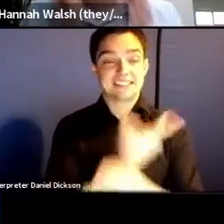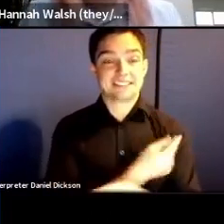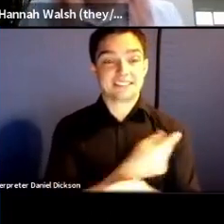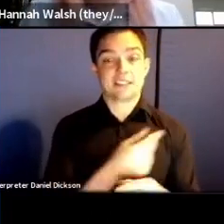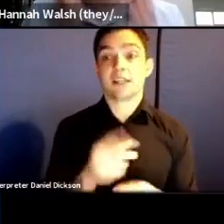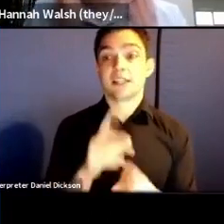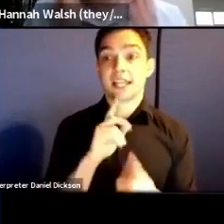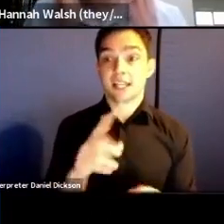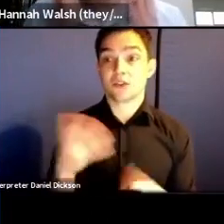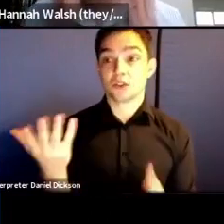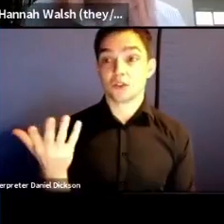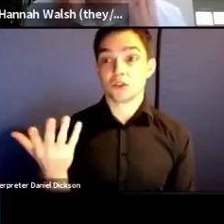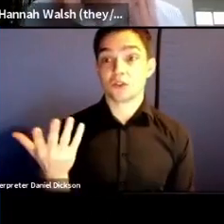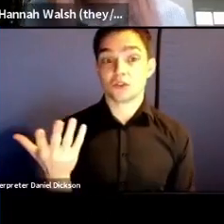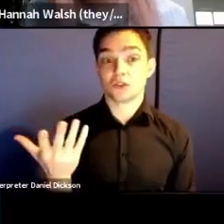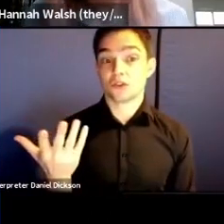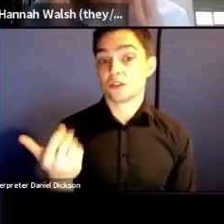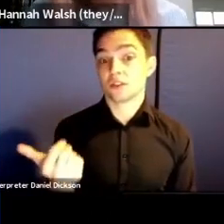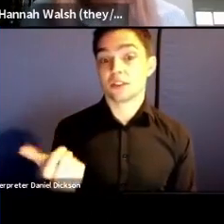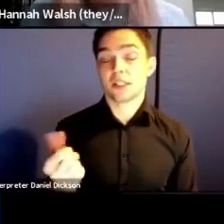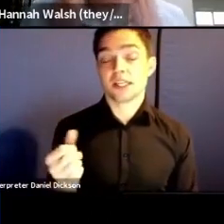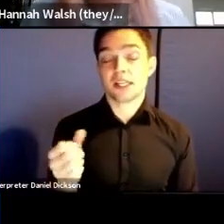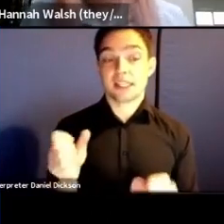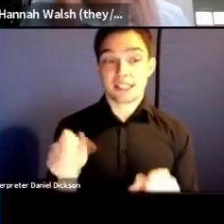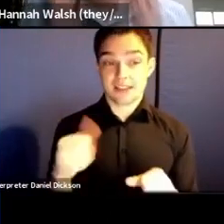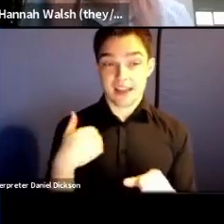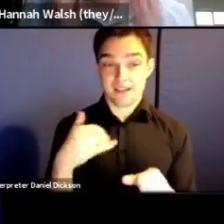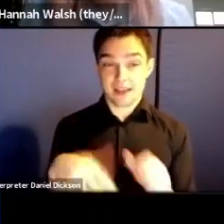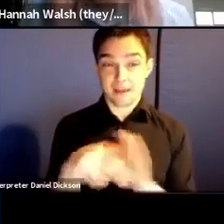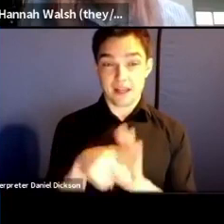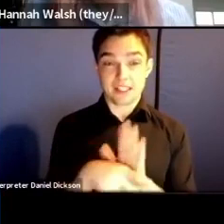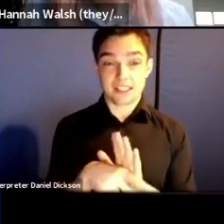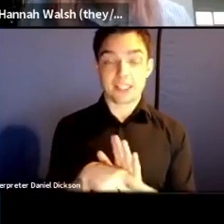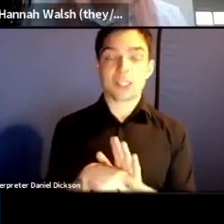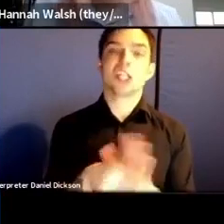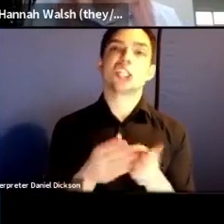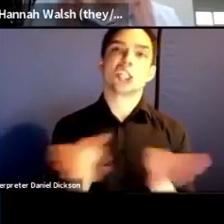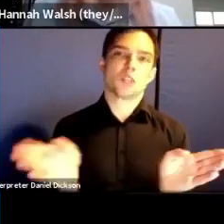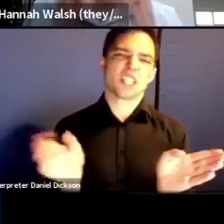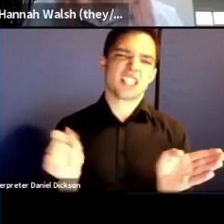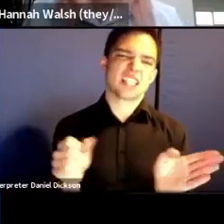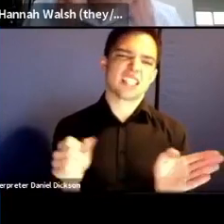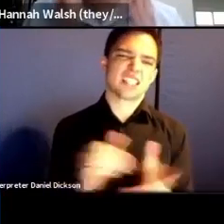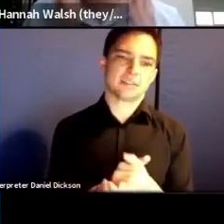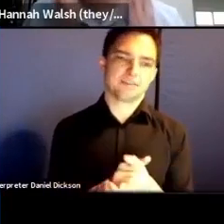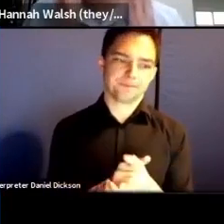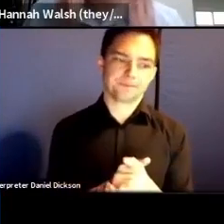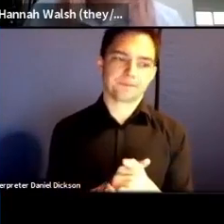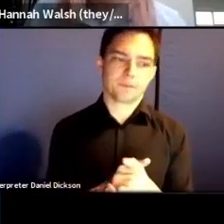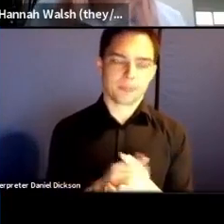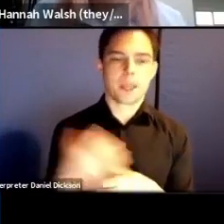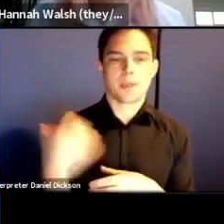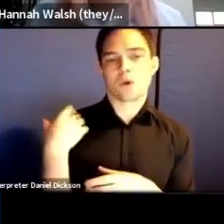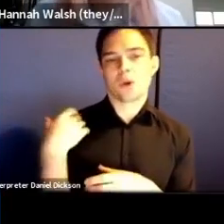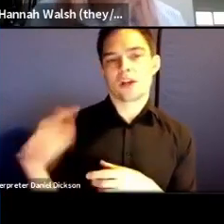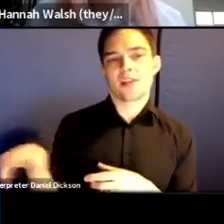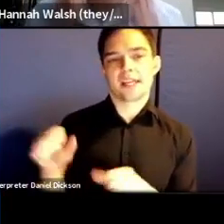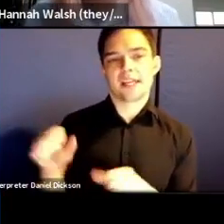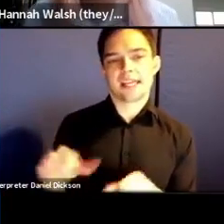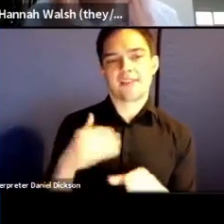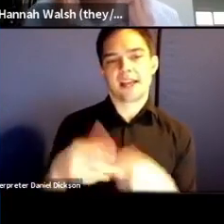answer is can they have this policy? The answer is generally yes. Employers can have this kind